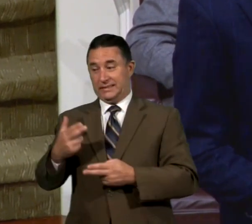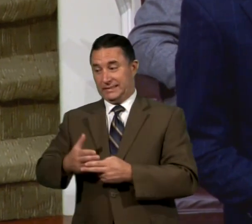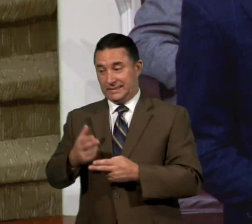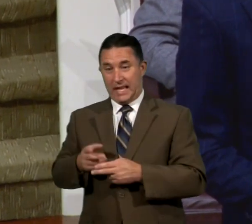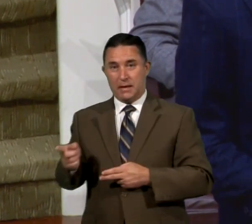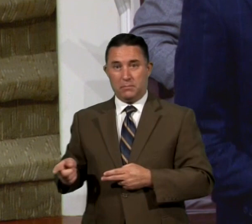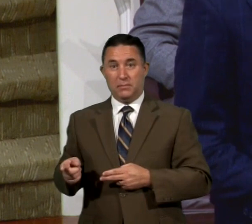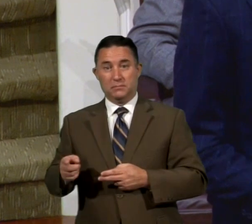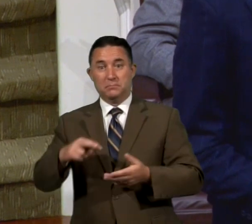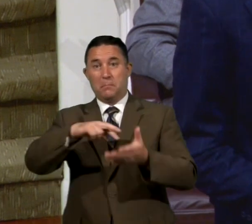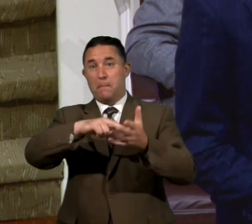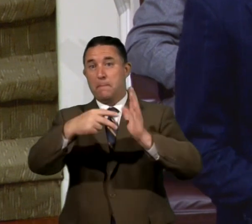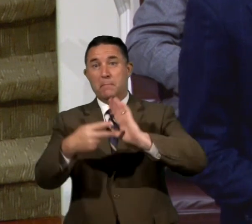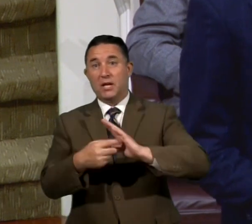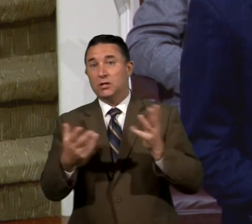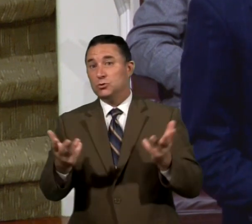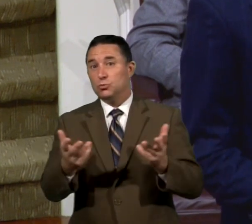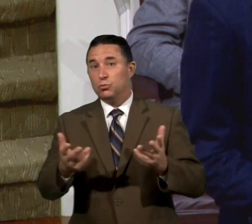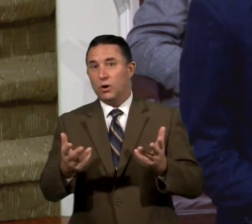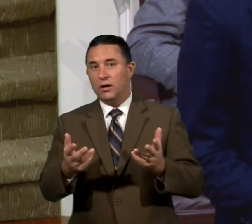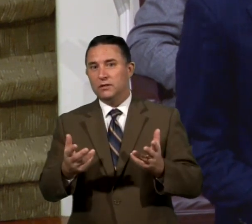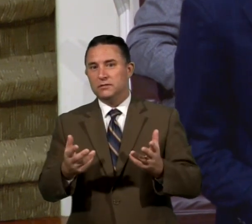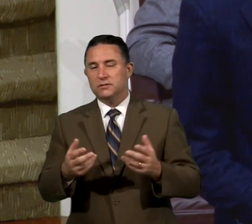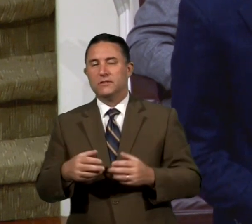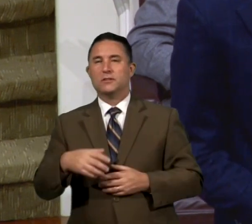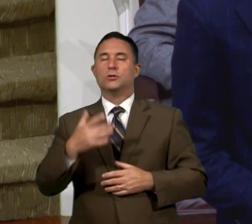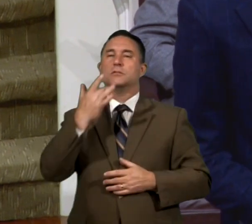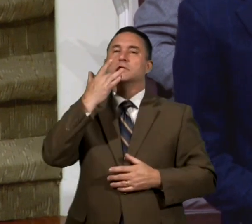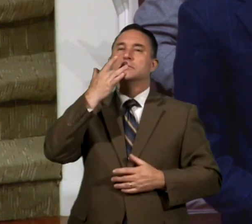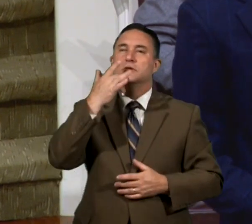name literally means fortunate.